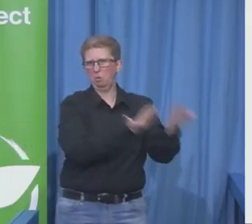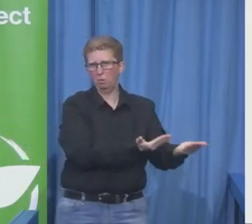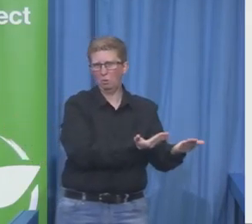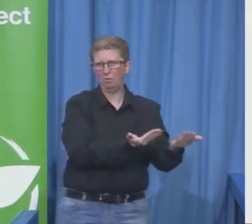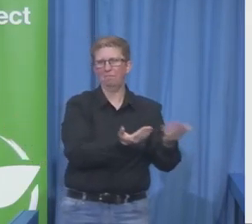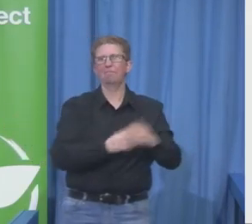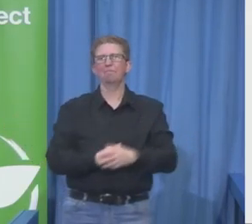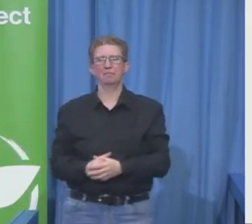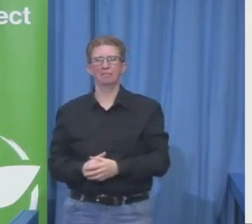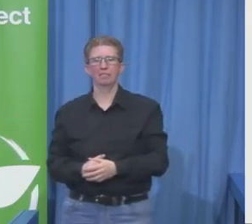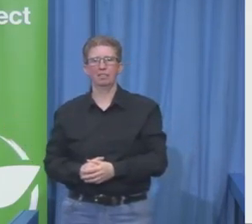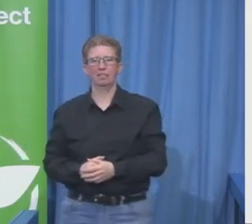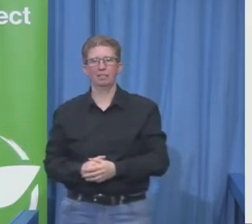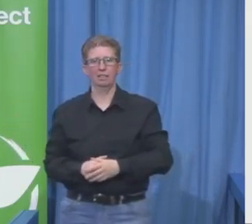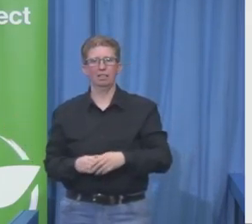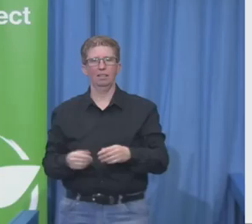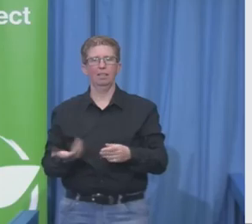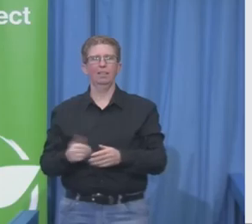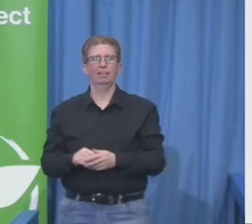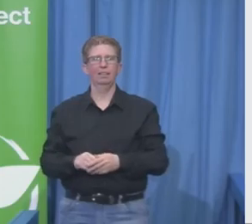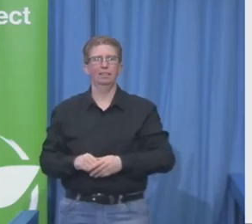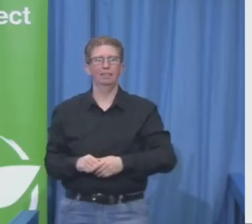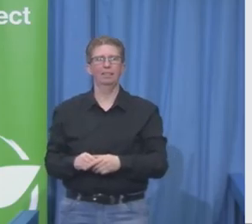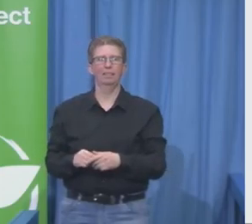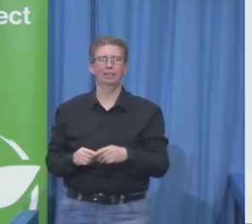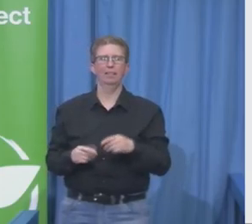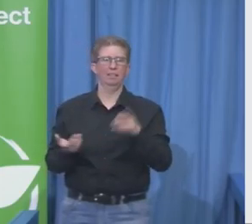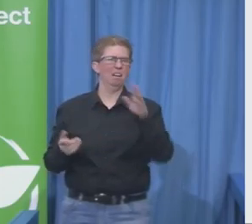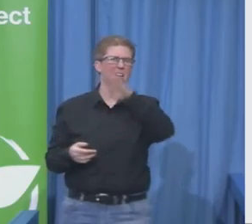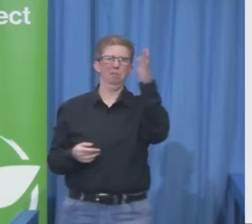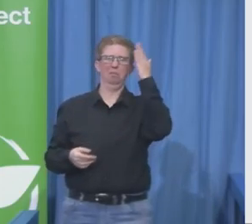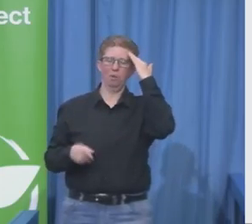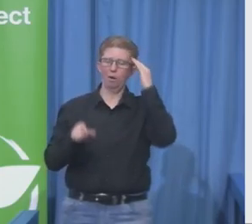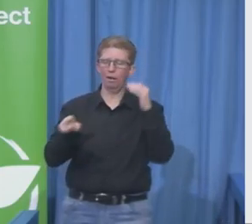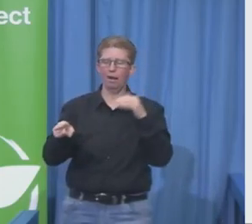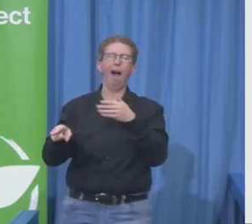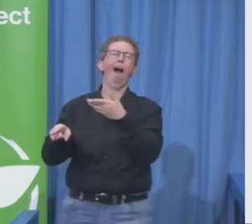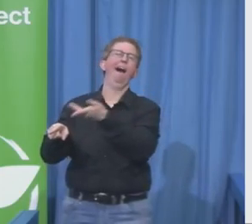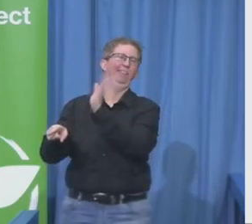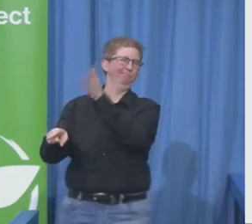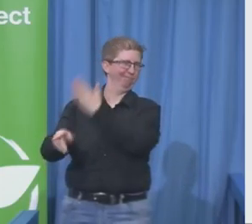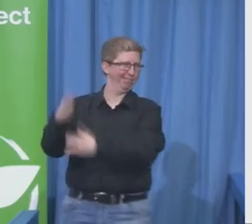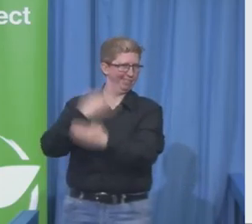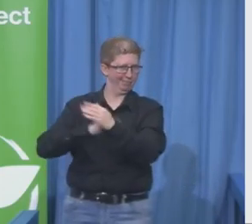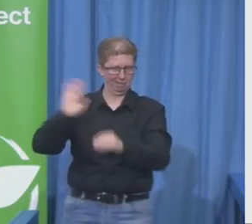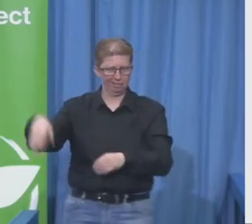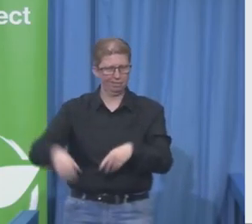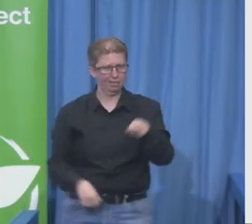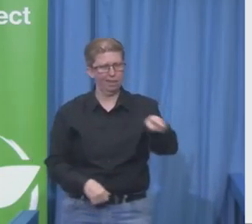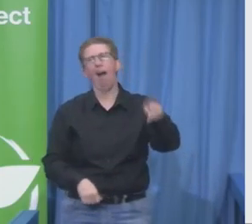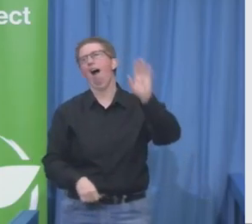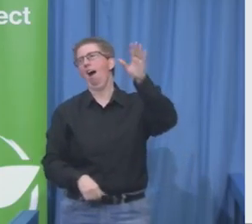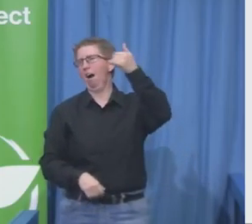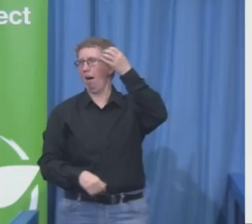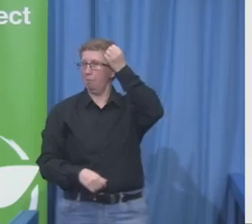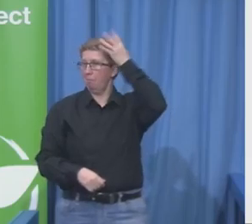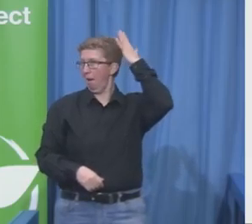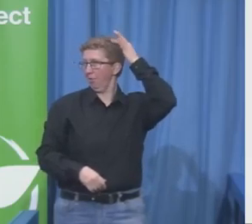in that situation, we can realize that skills and capabilities are just relative.